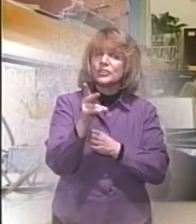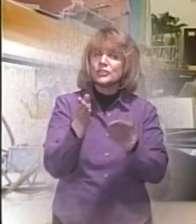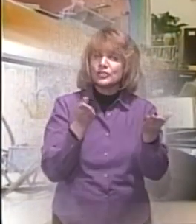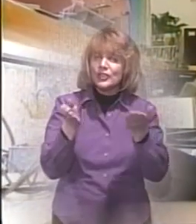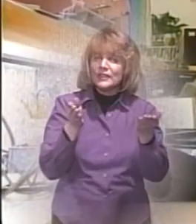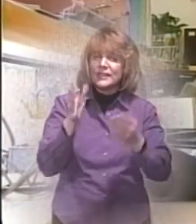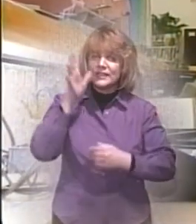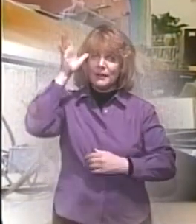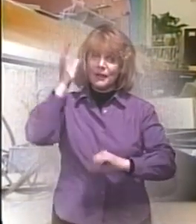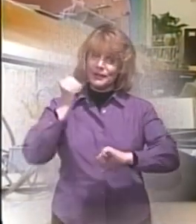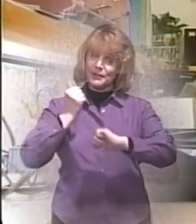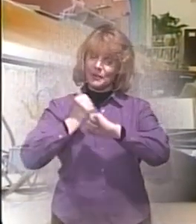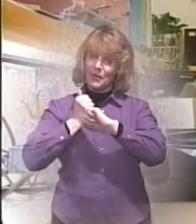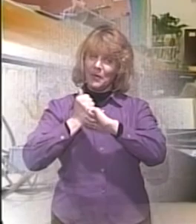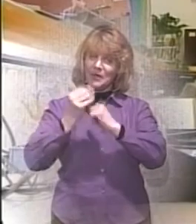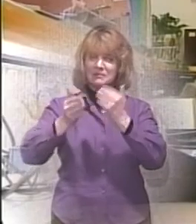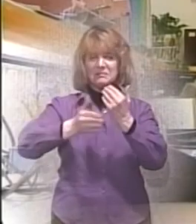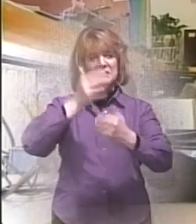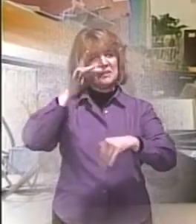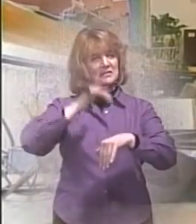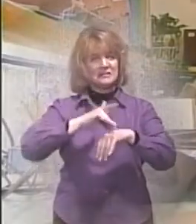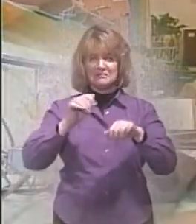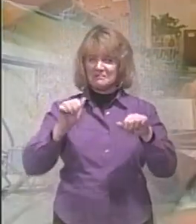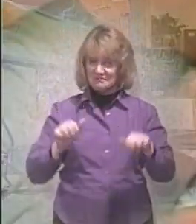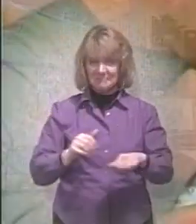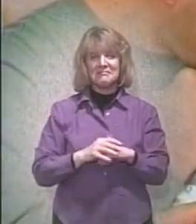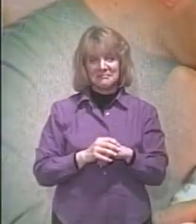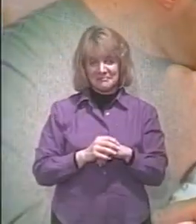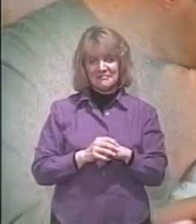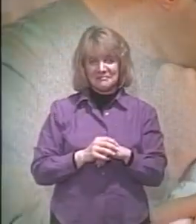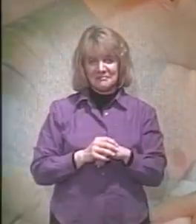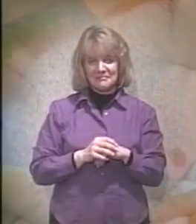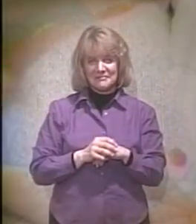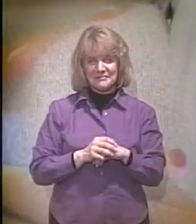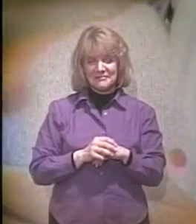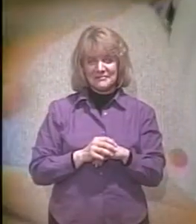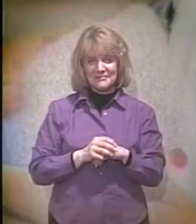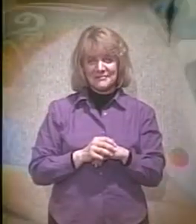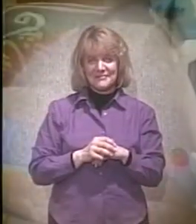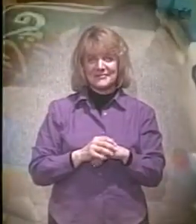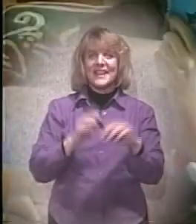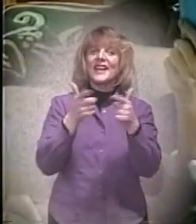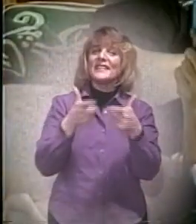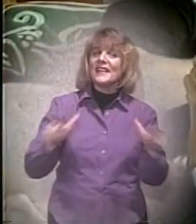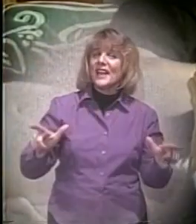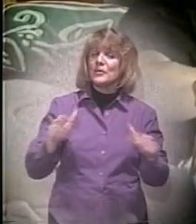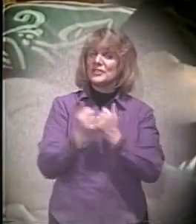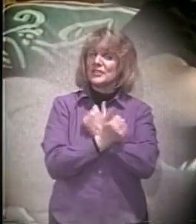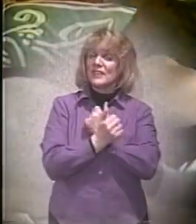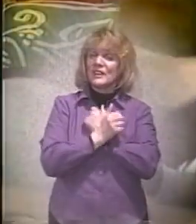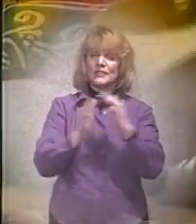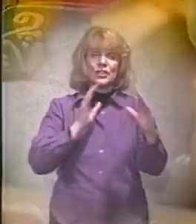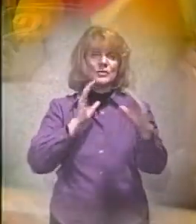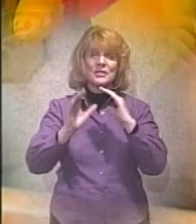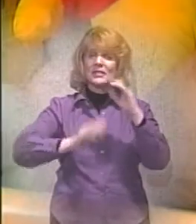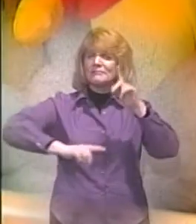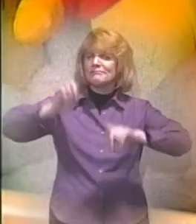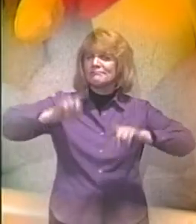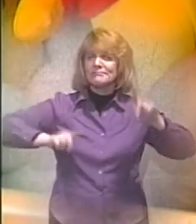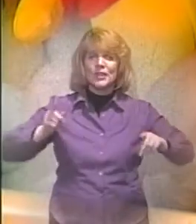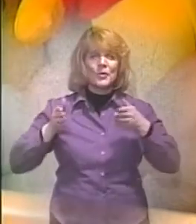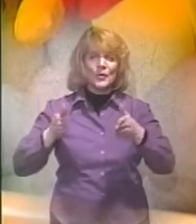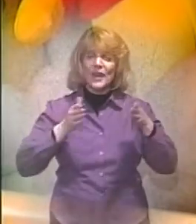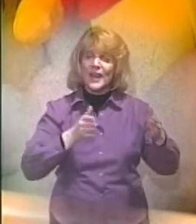parent support are just a phone call away. The language of love is communicated in many ways. Give your